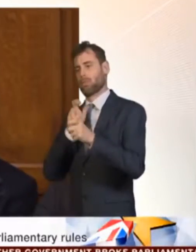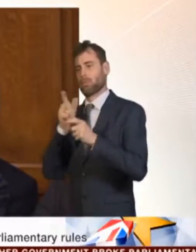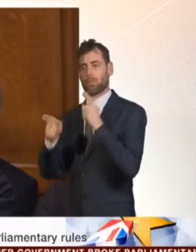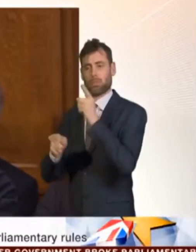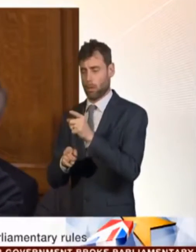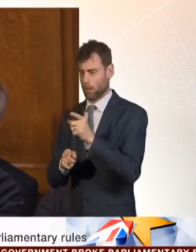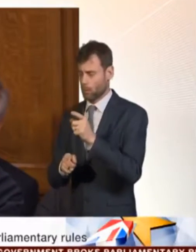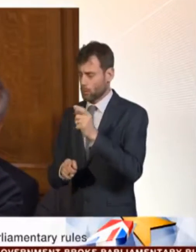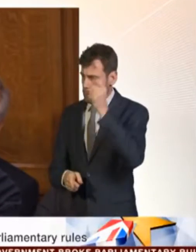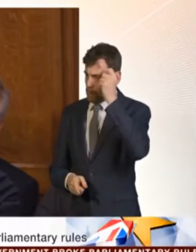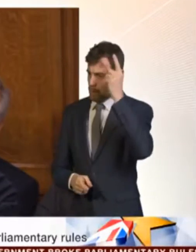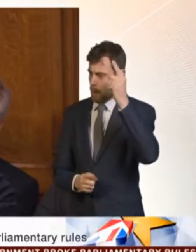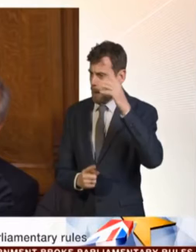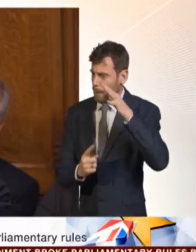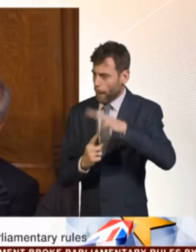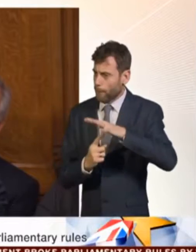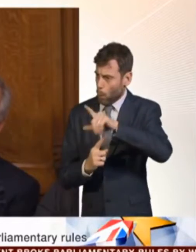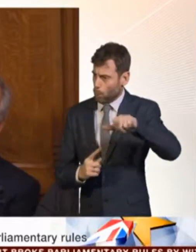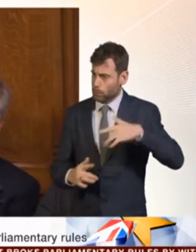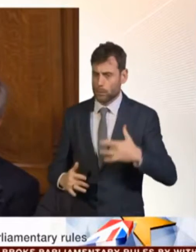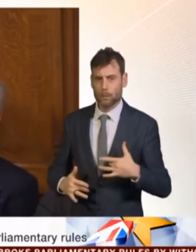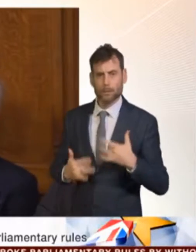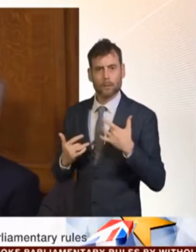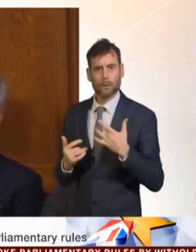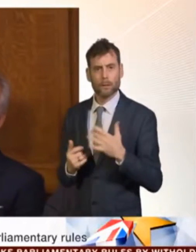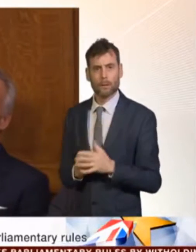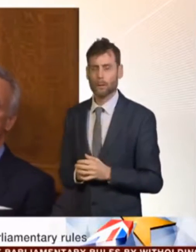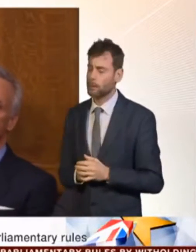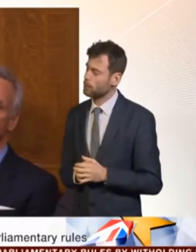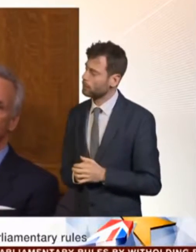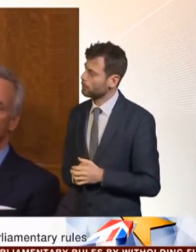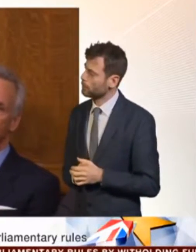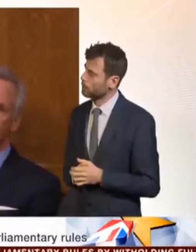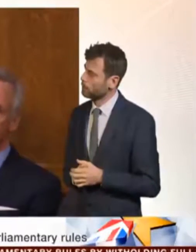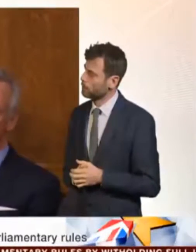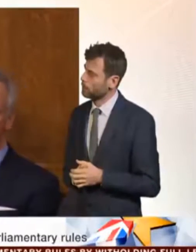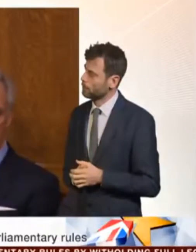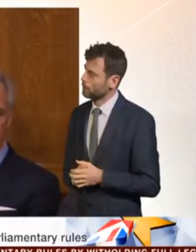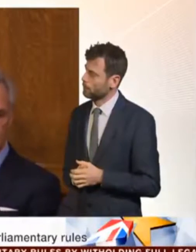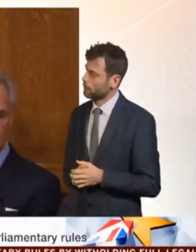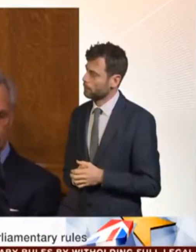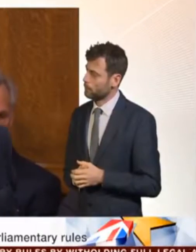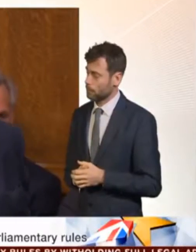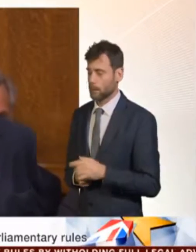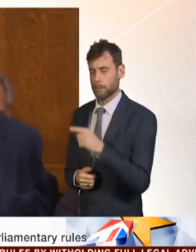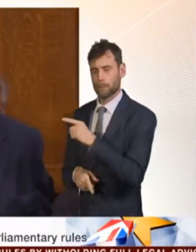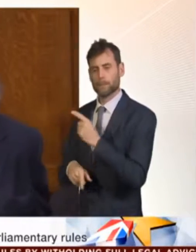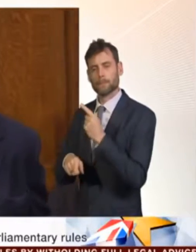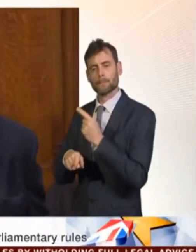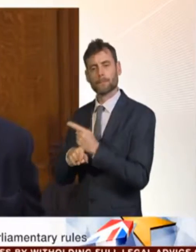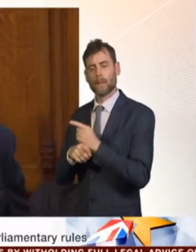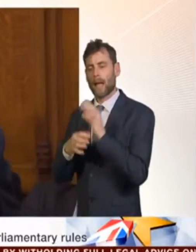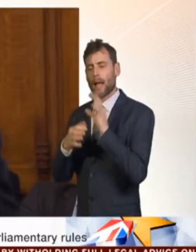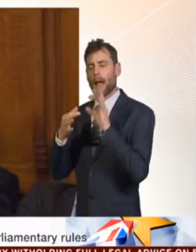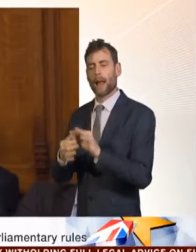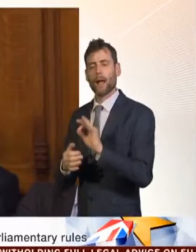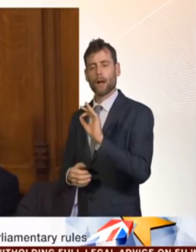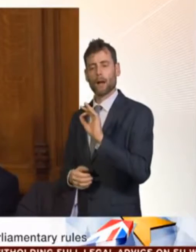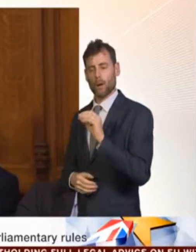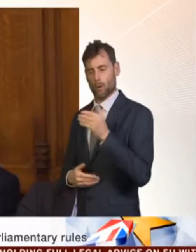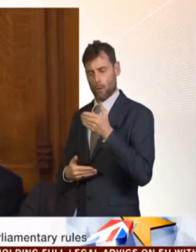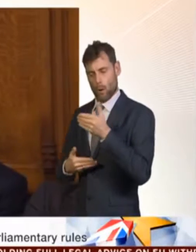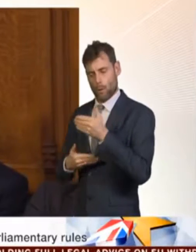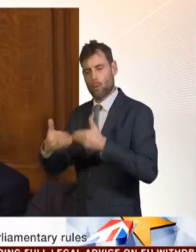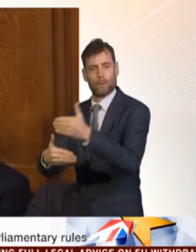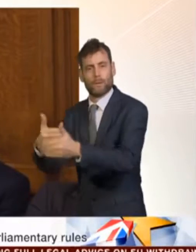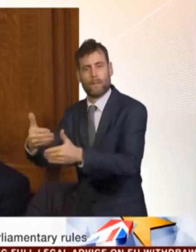the importance of the matters that are being dealt with. On the question of conventions, I would simply like to say to